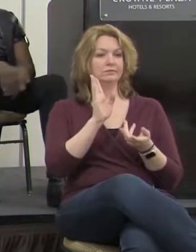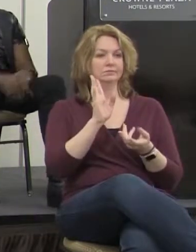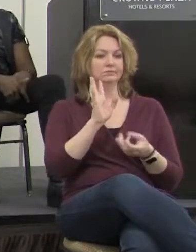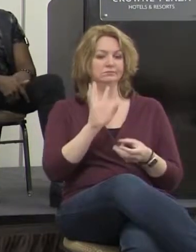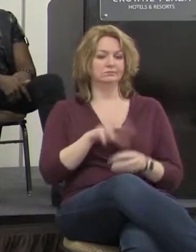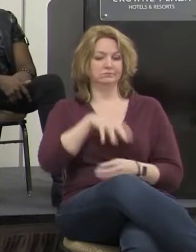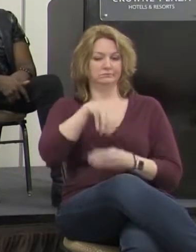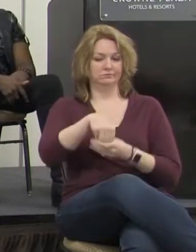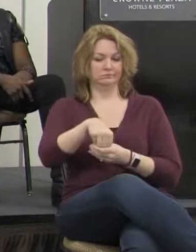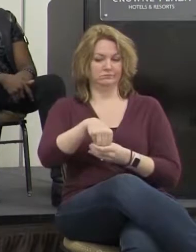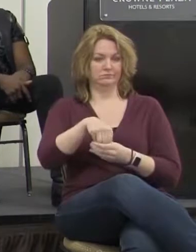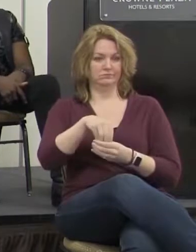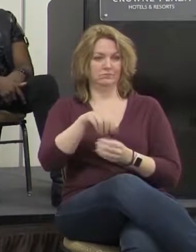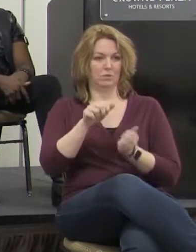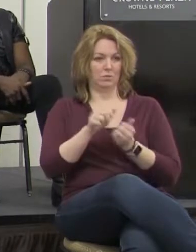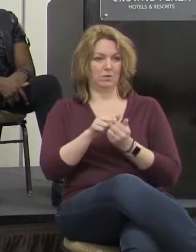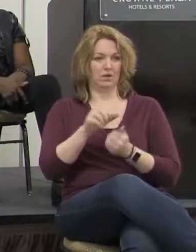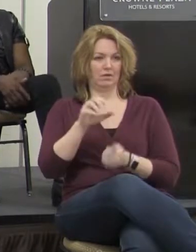say, Onyx.